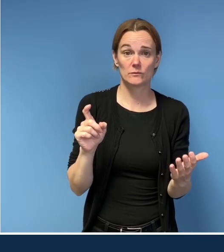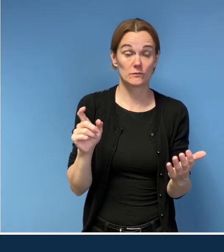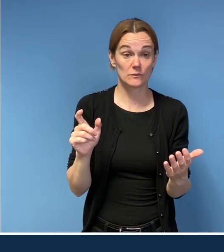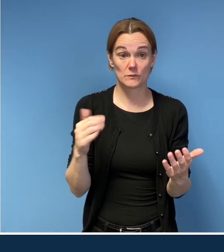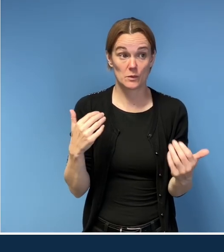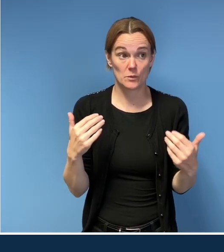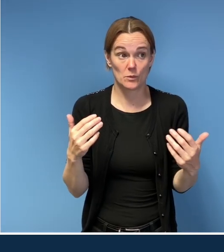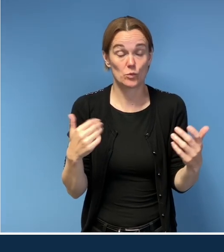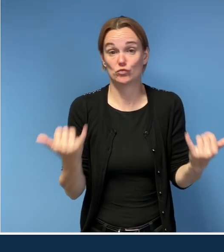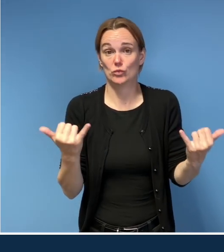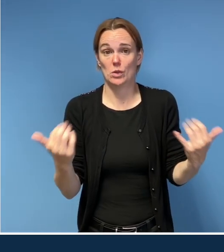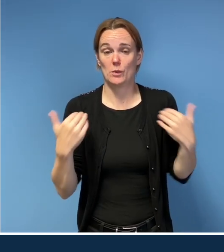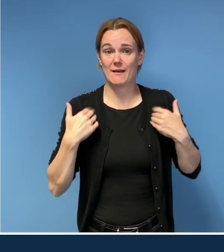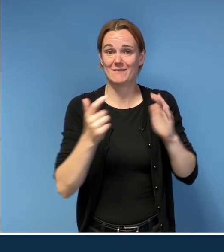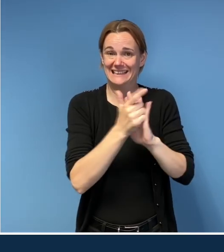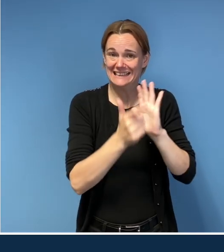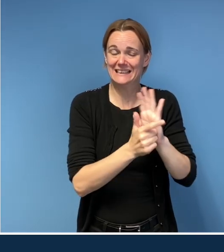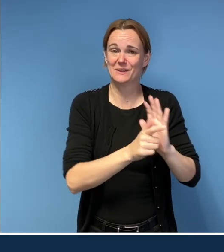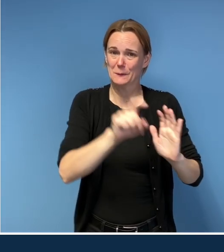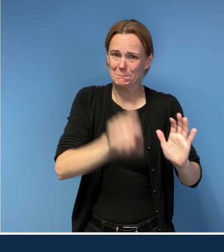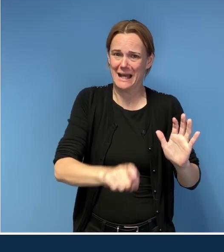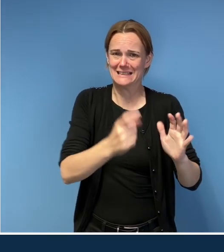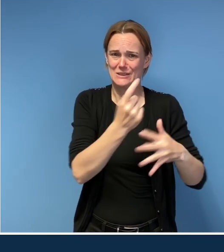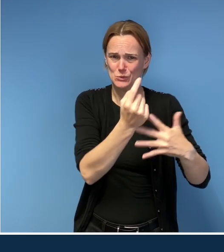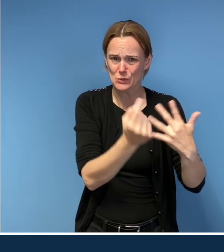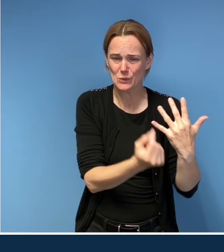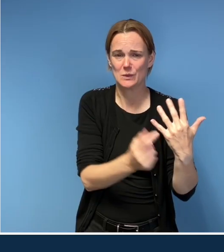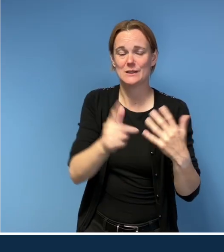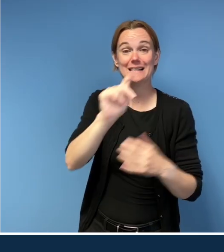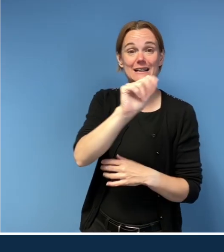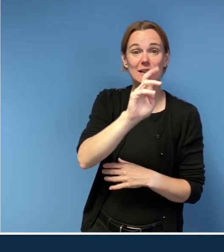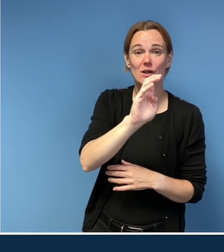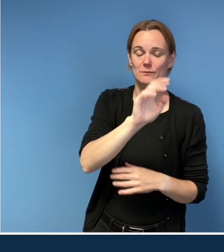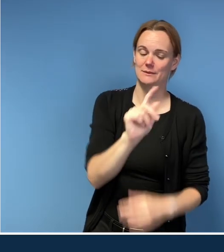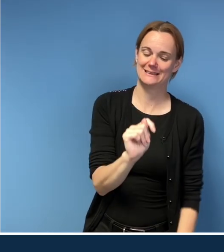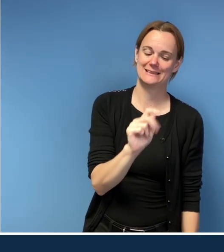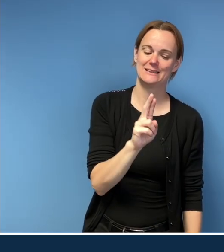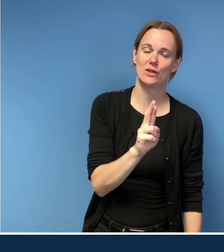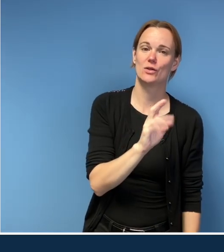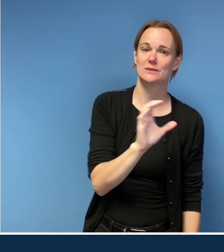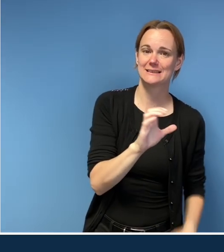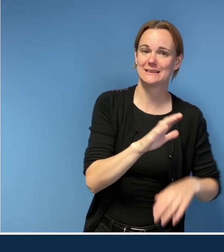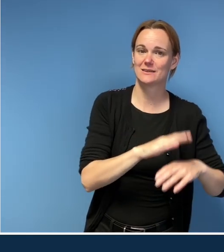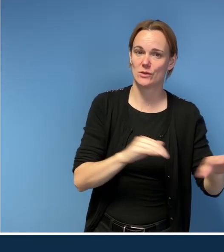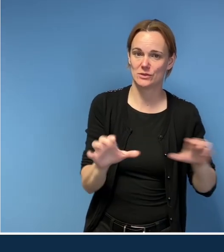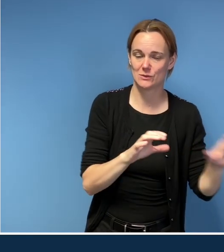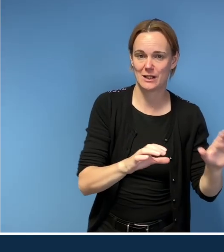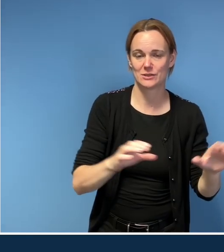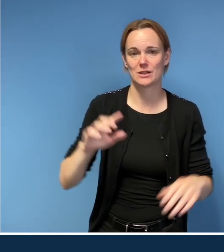and moral imperatives out there right now. You know, the TRC and the MMIWG calls to action and calls to justice are legal